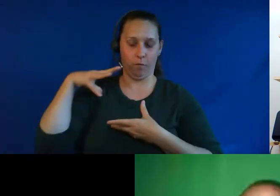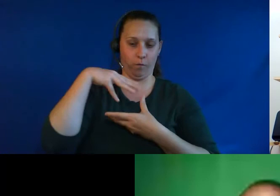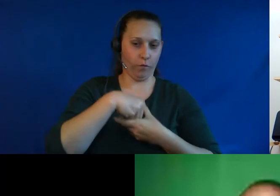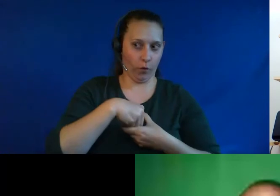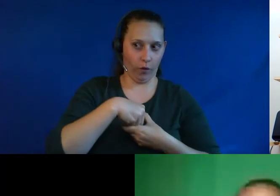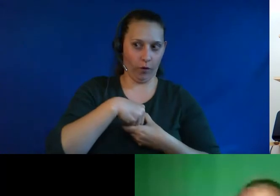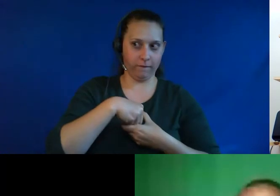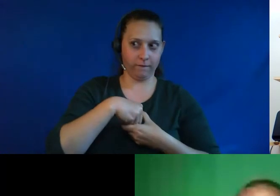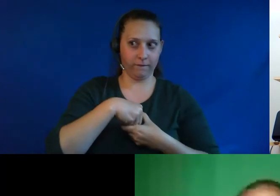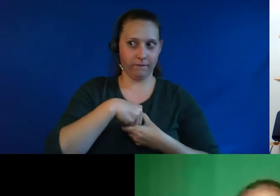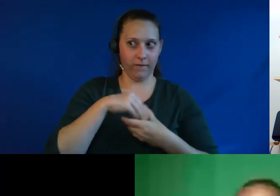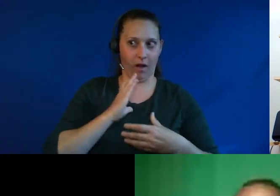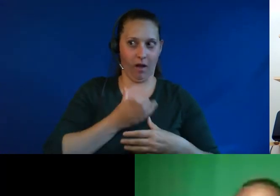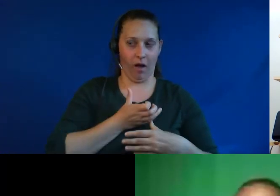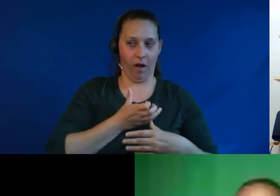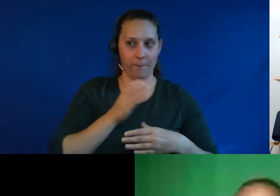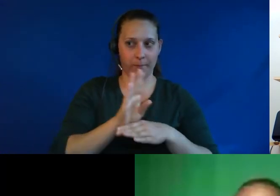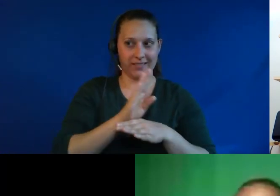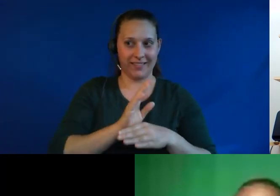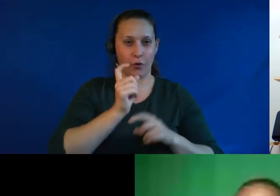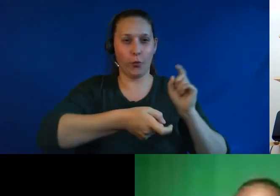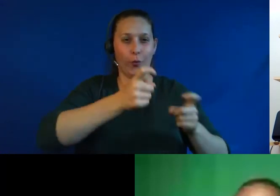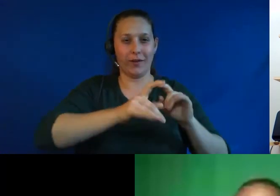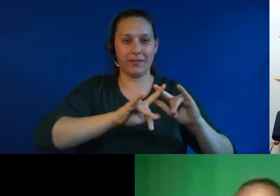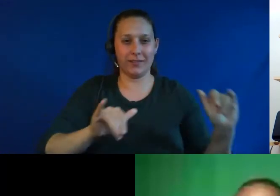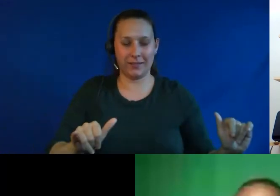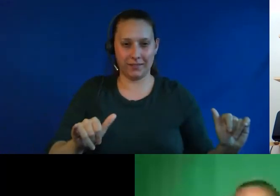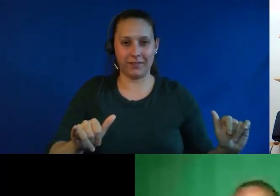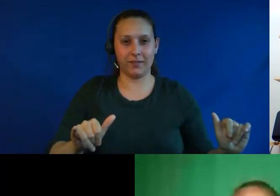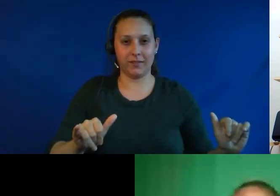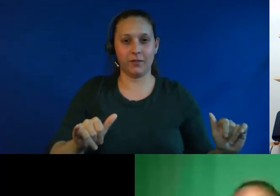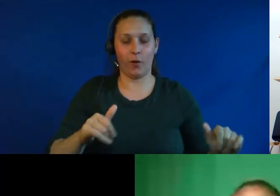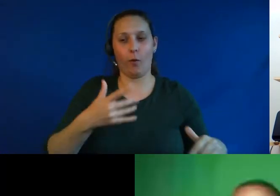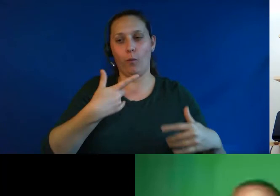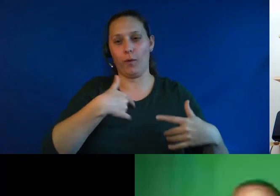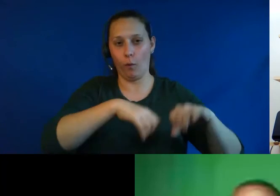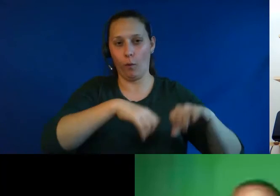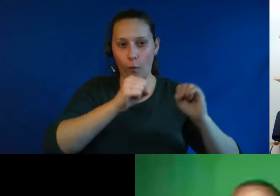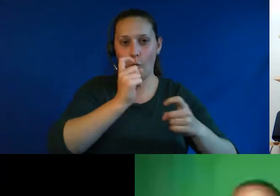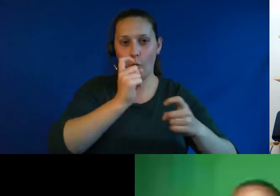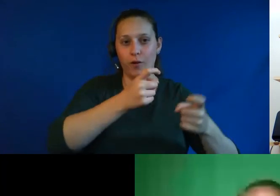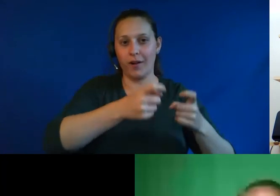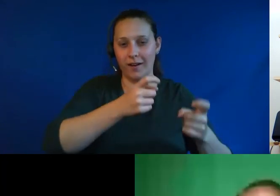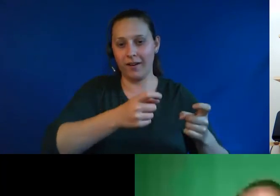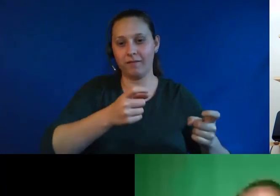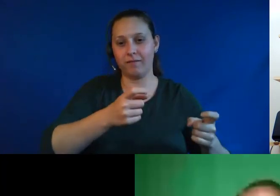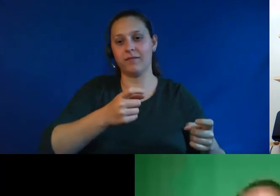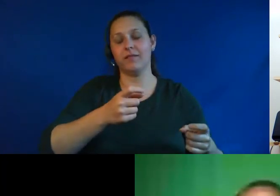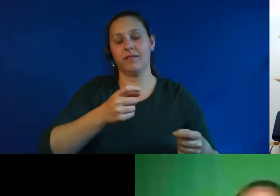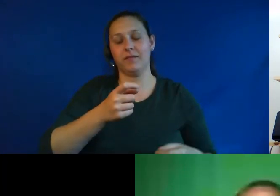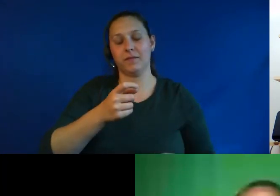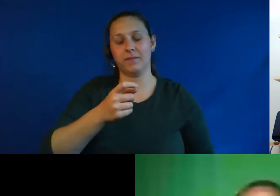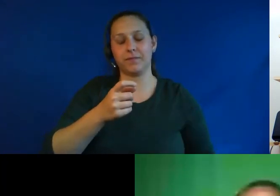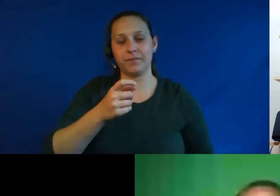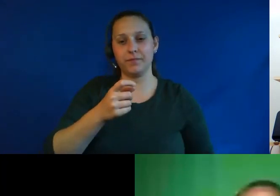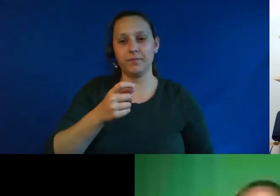donate. So we are doing donation drives, and we are also working on pivoting because